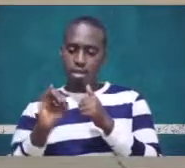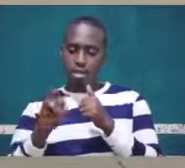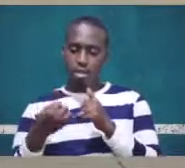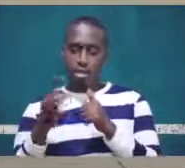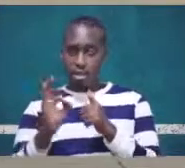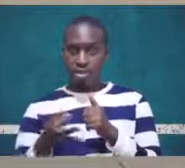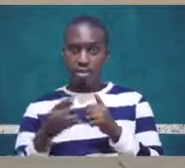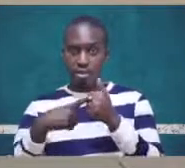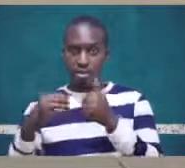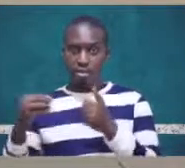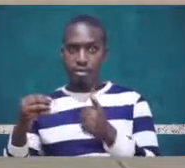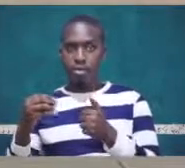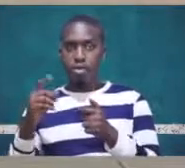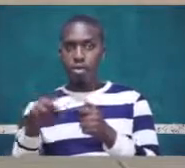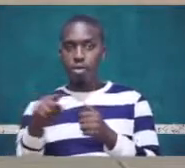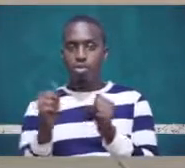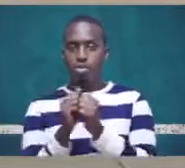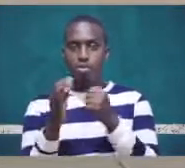get? We get